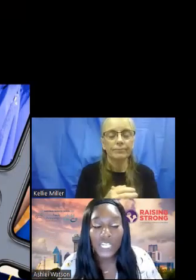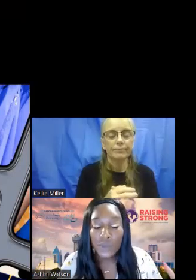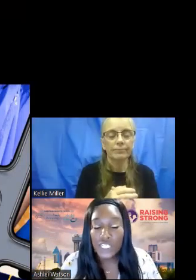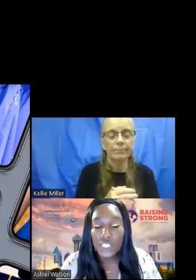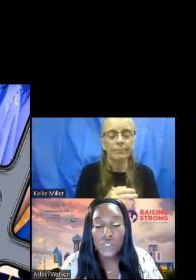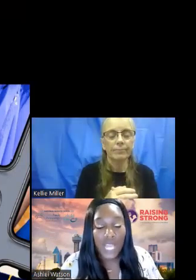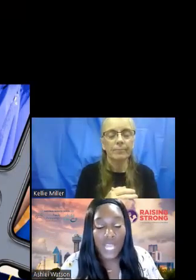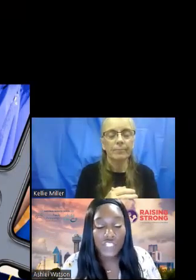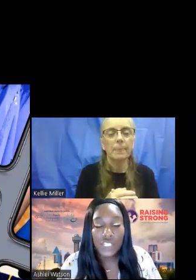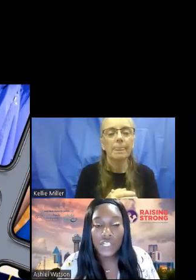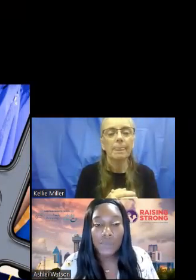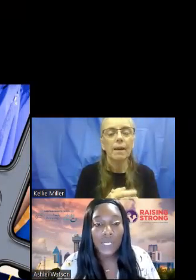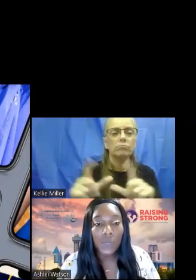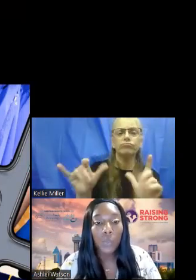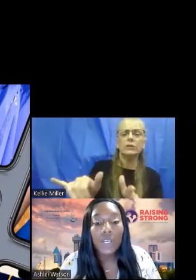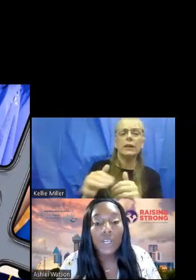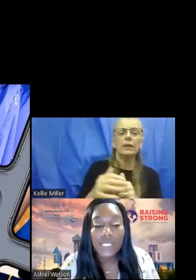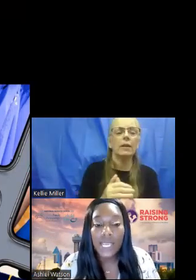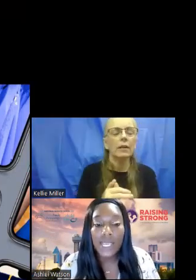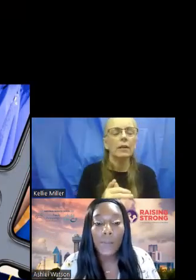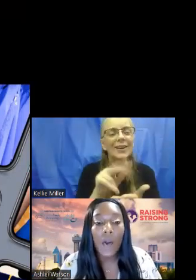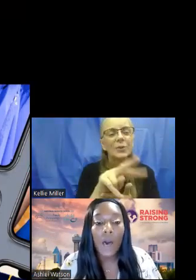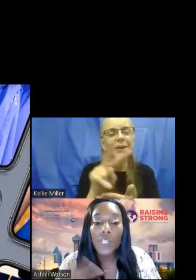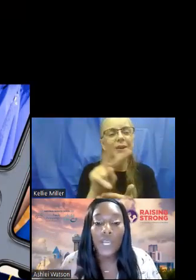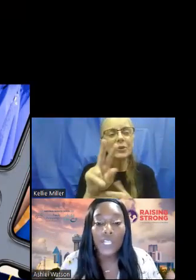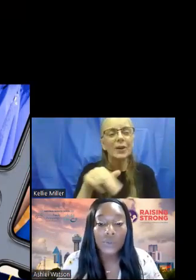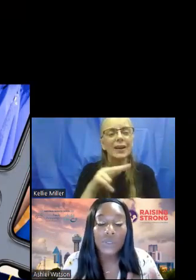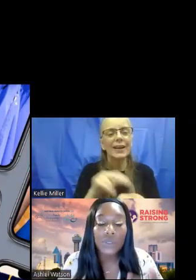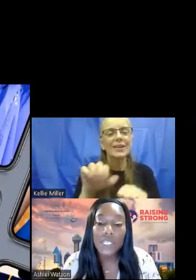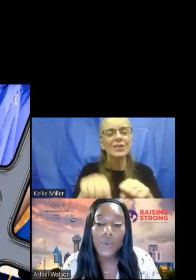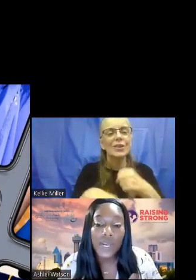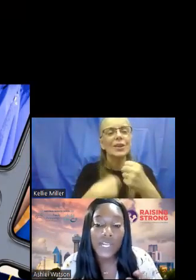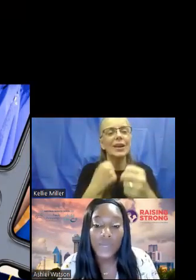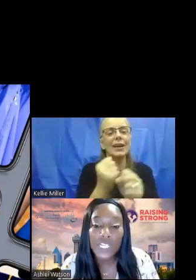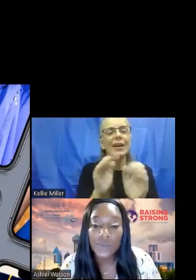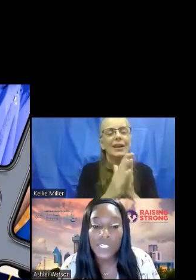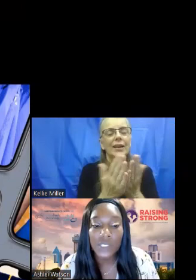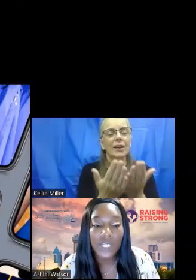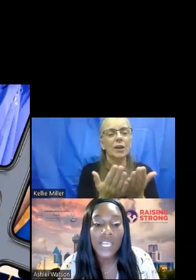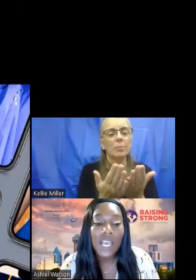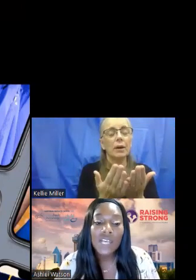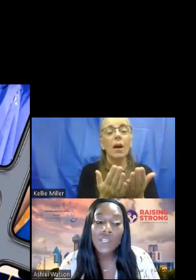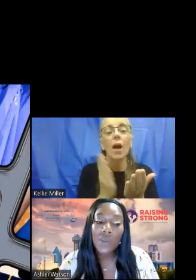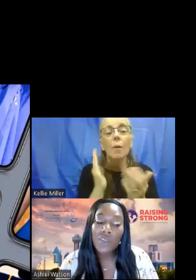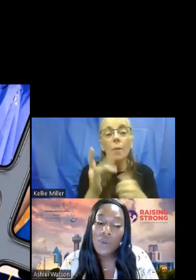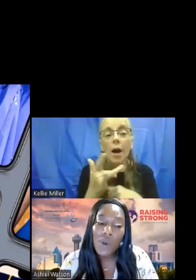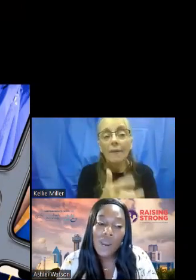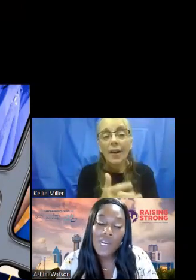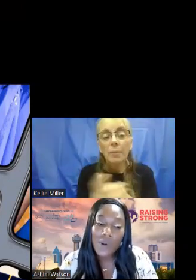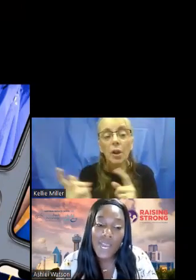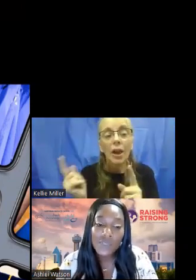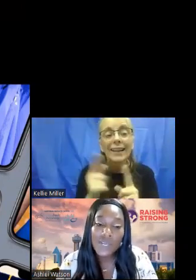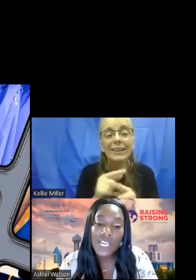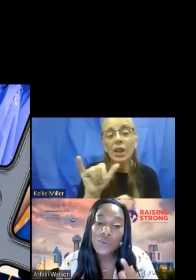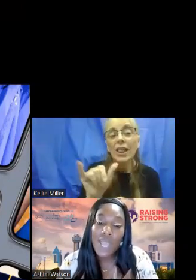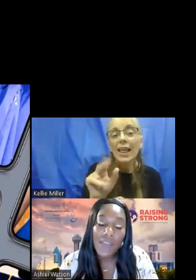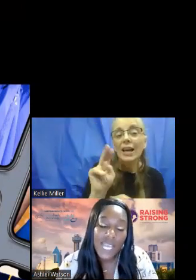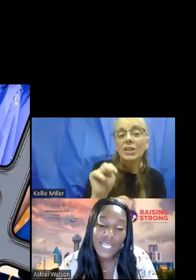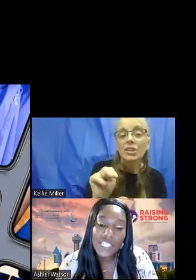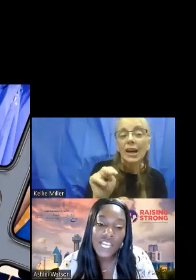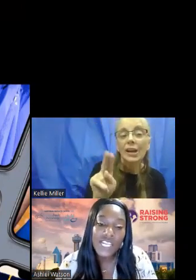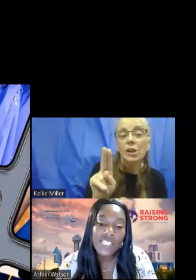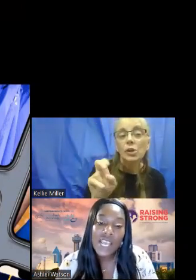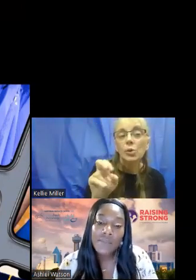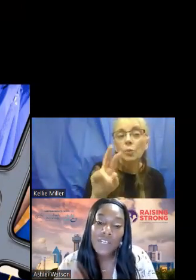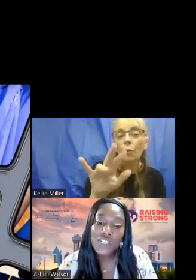The 2022 National Yearbook will stay up all the way through January 2023. So if you are a graduate and you haven't